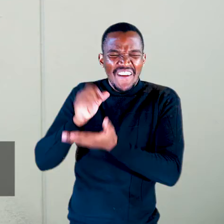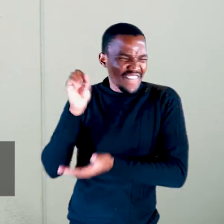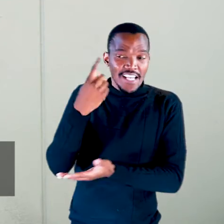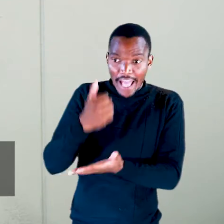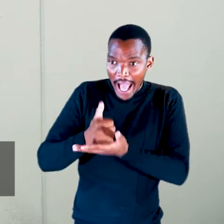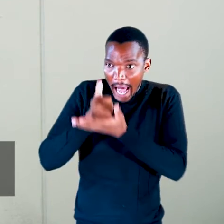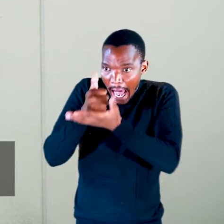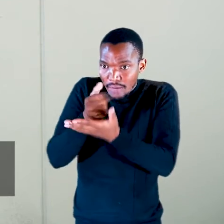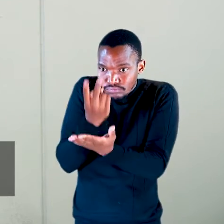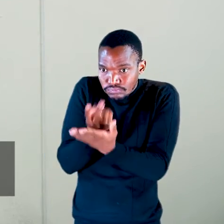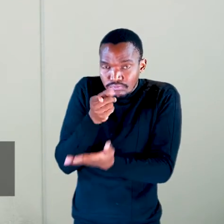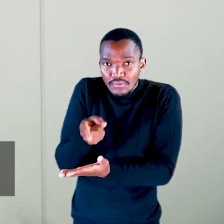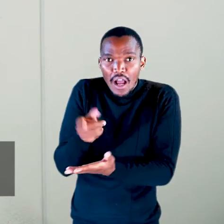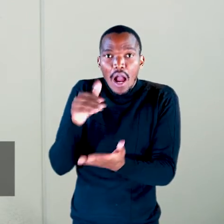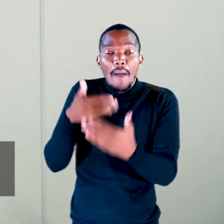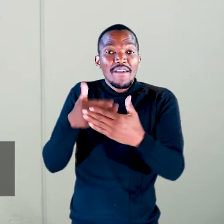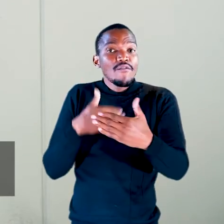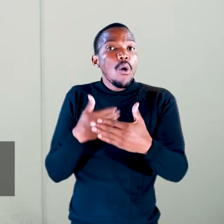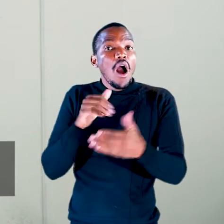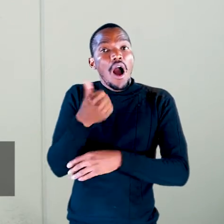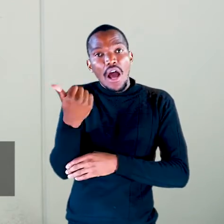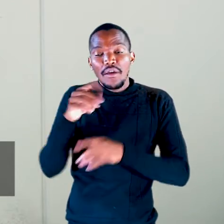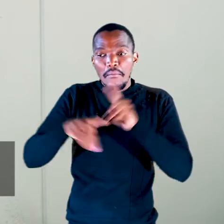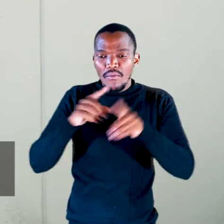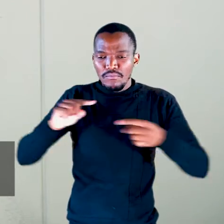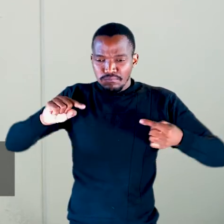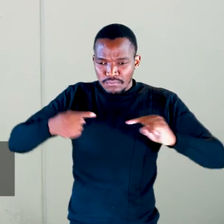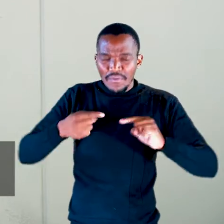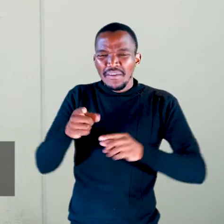bone go ba thusa pele ga re ka go thusa motho e le gore gongwe kwa dikgobalo tse e leng gore